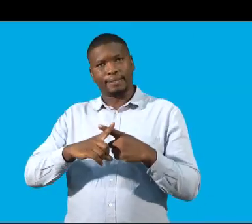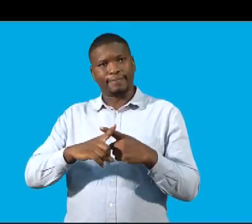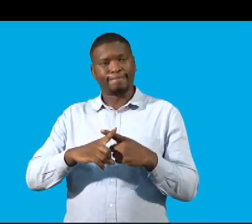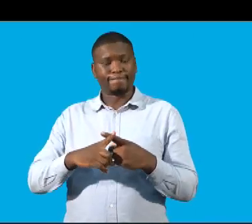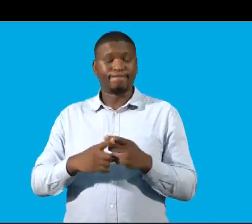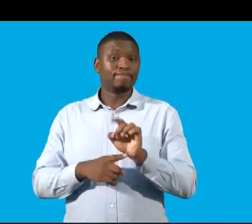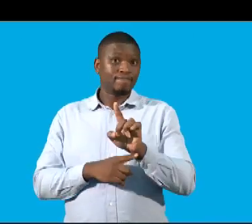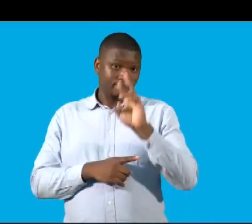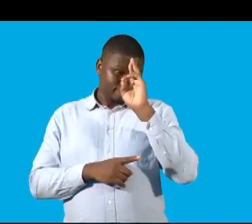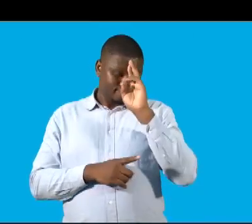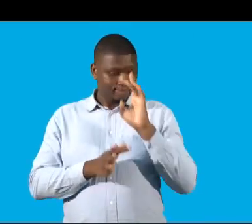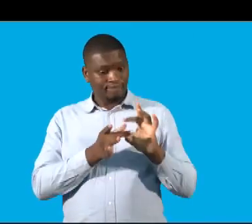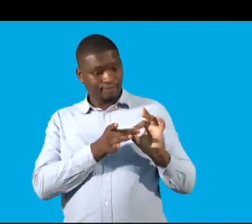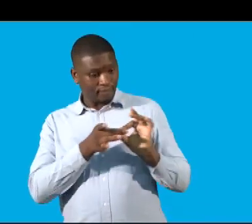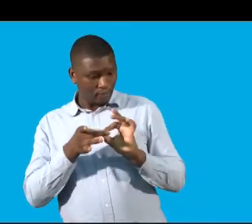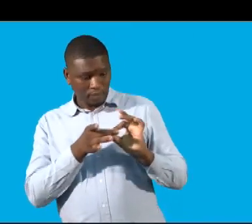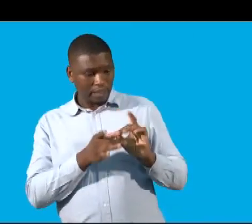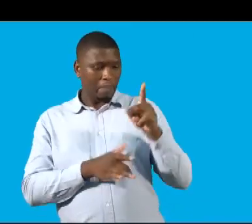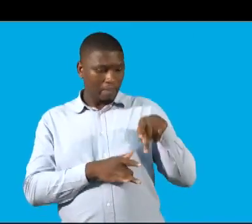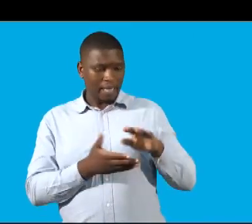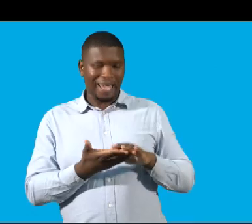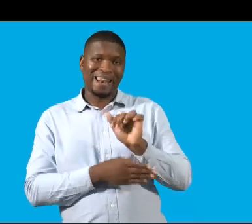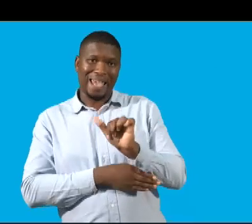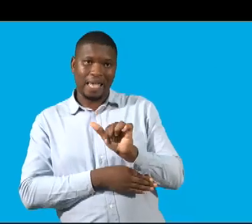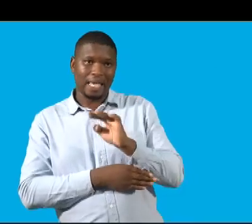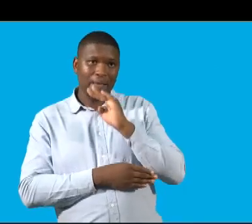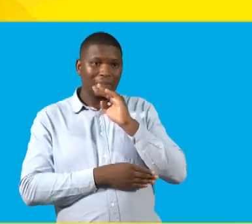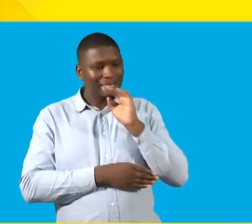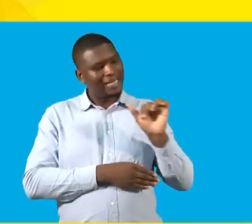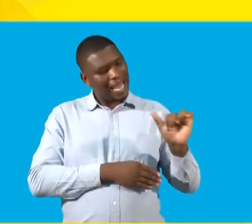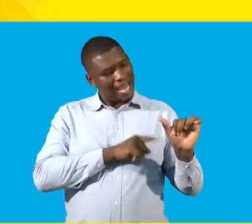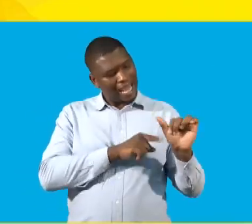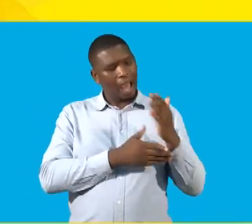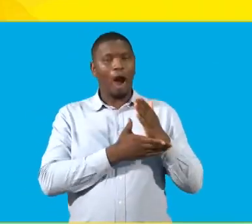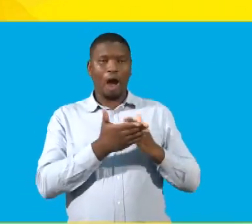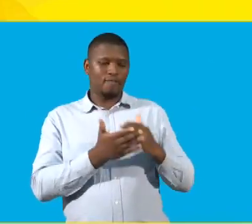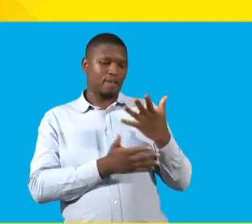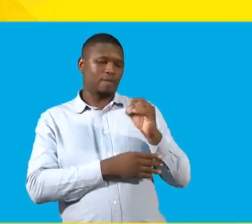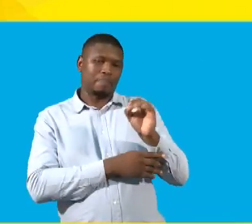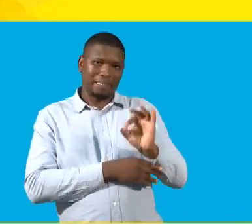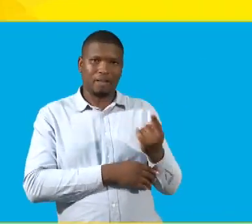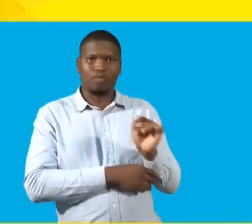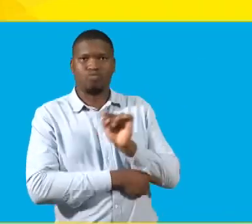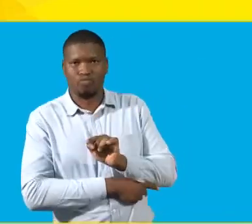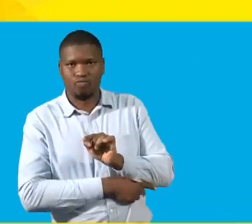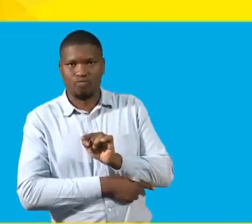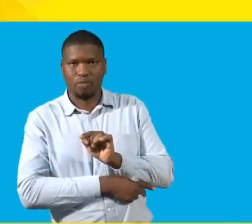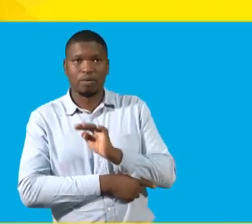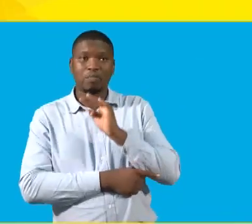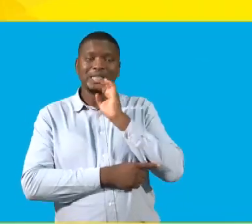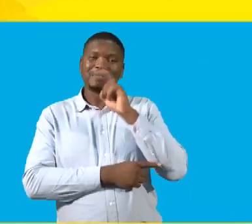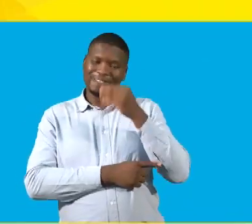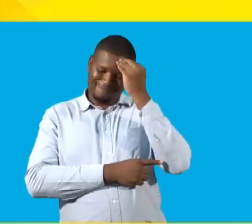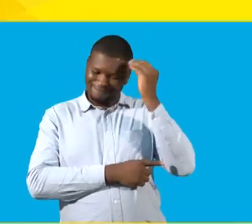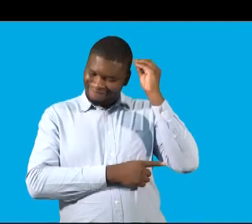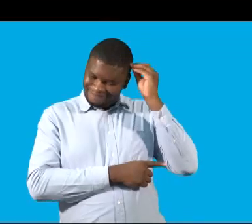put X in the place of P, but the relationship between P and A is that A is 50% of P.